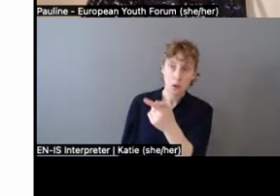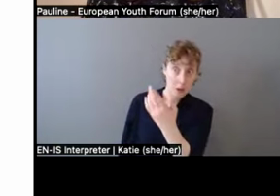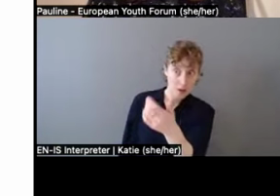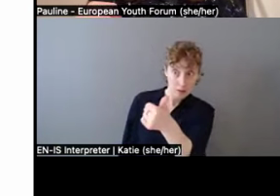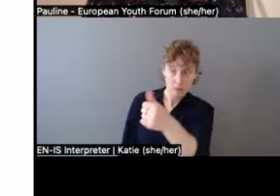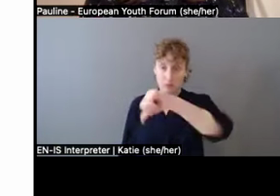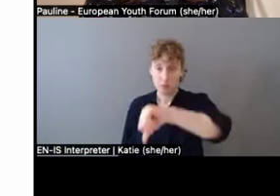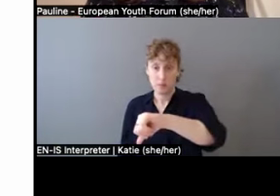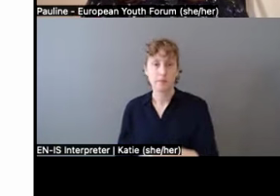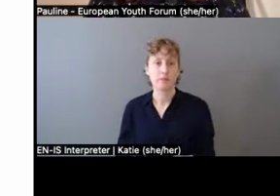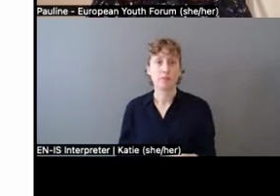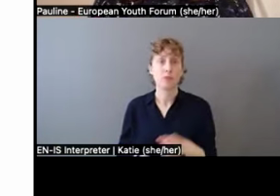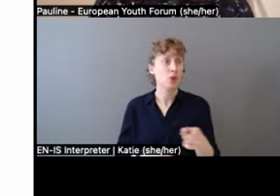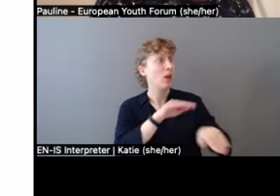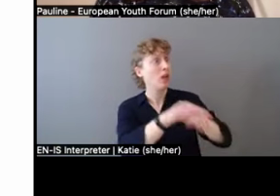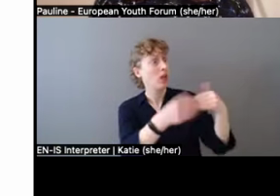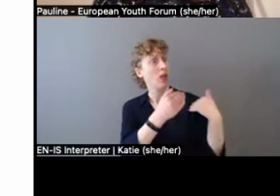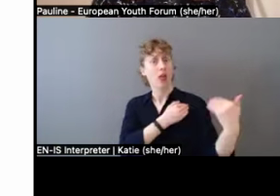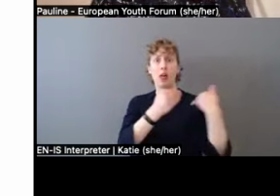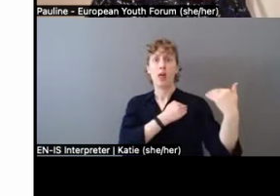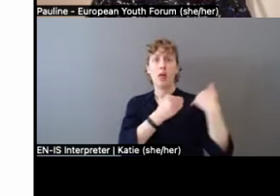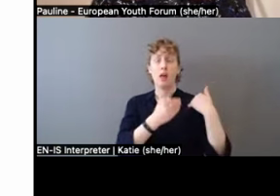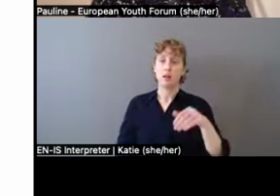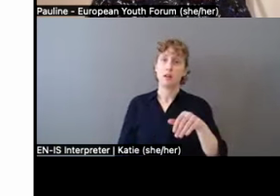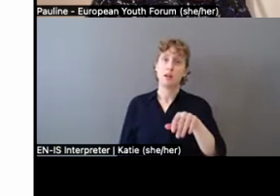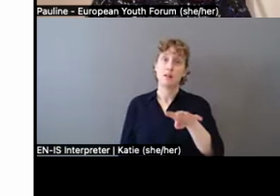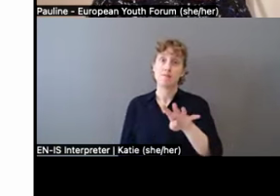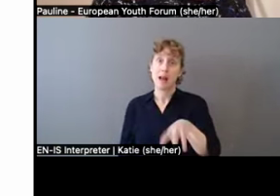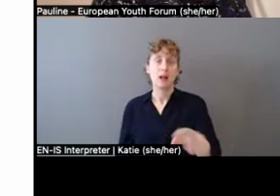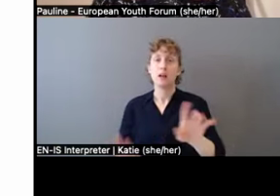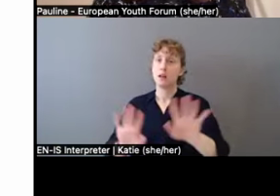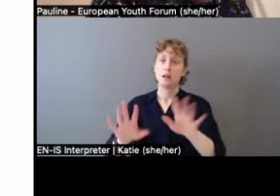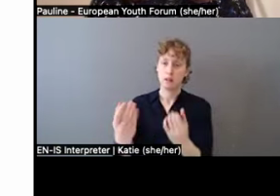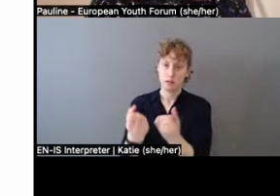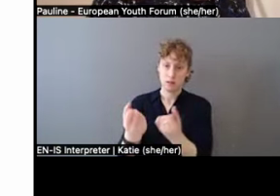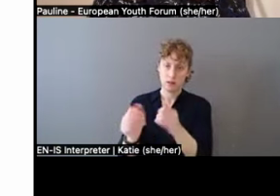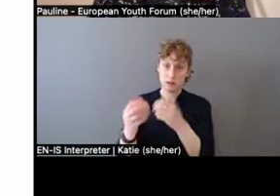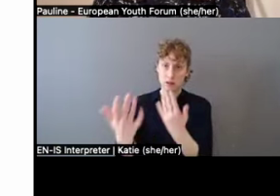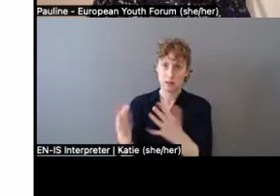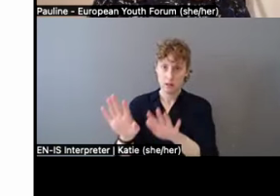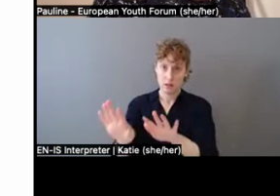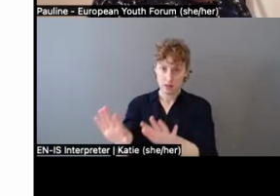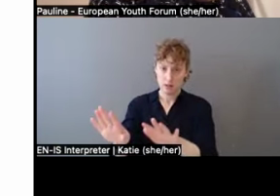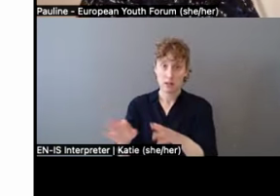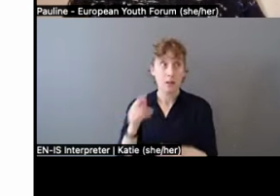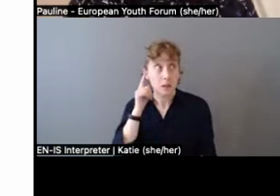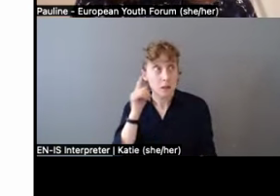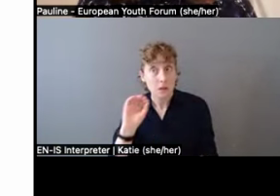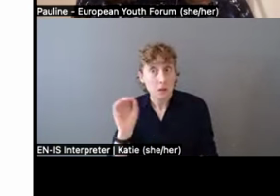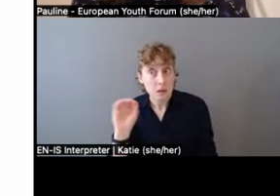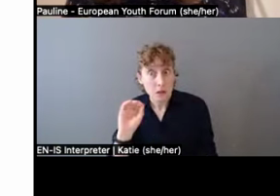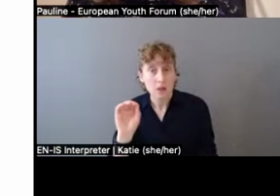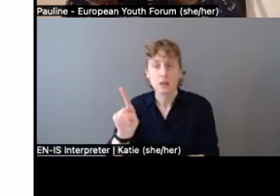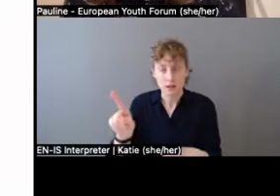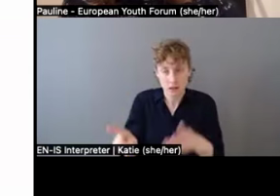reach out to us, because we will be reviewing the applications. So if you didn't receive any news, it means it's coming. And of course,